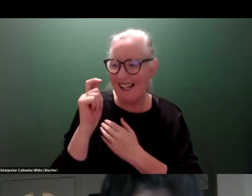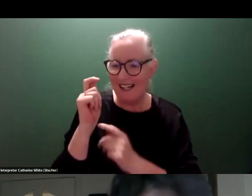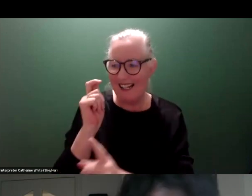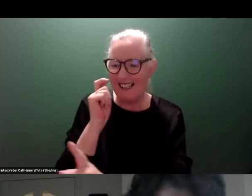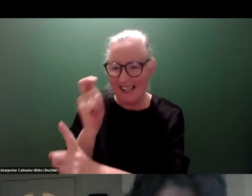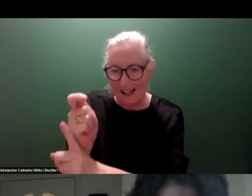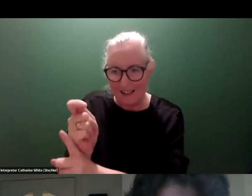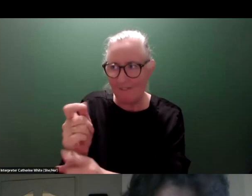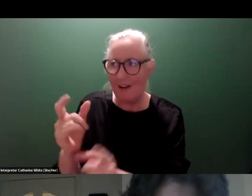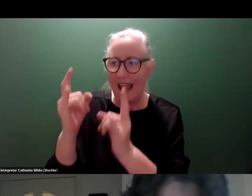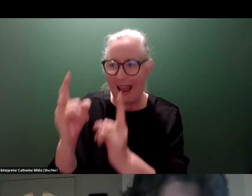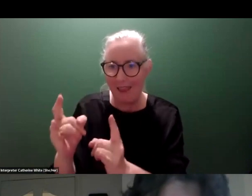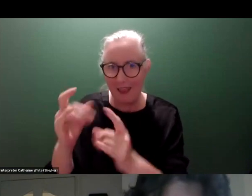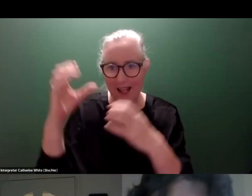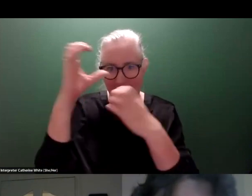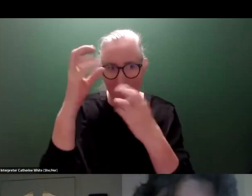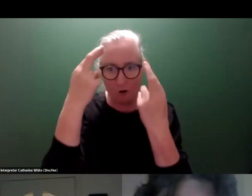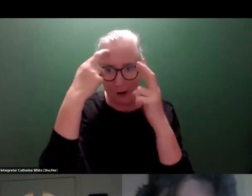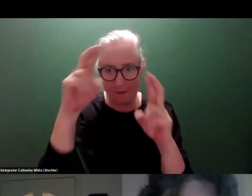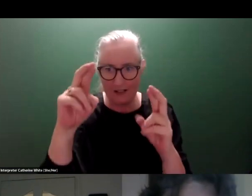healthcare representatives.